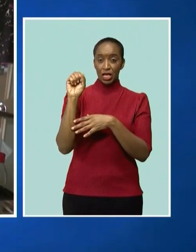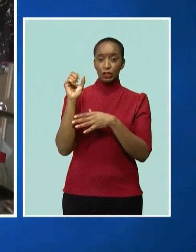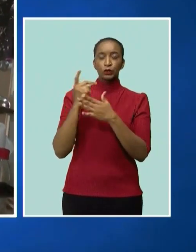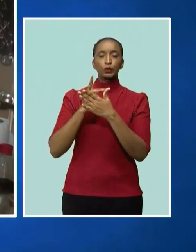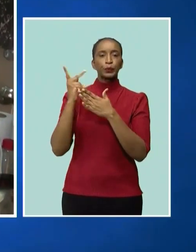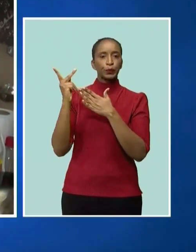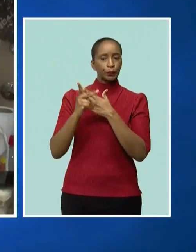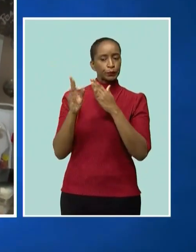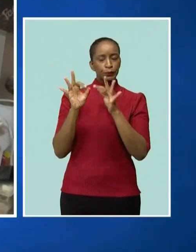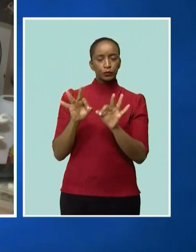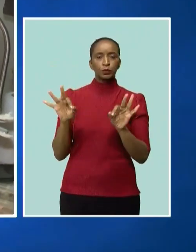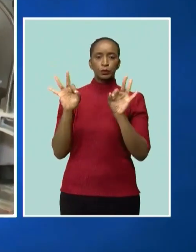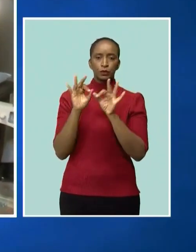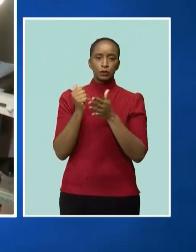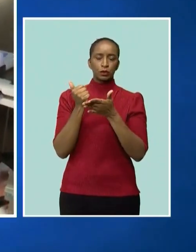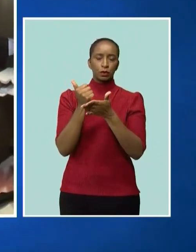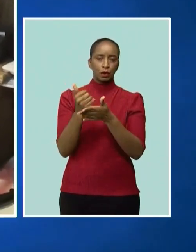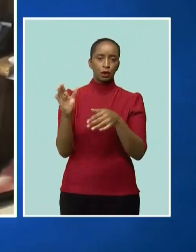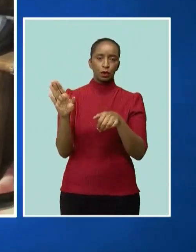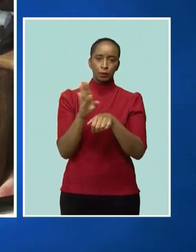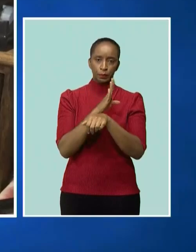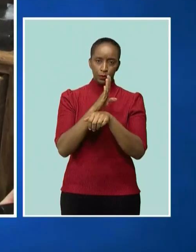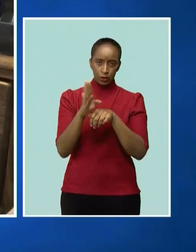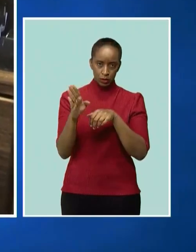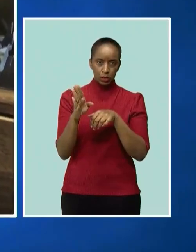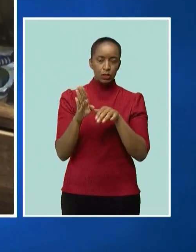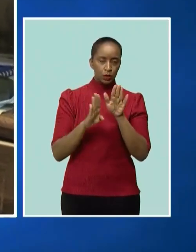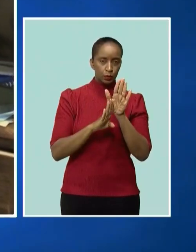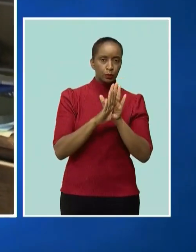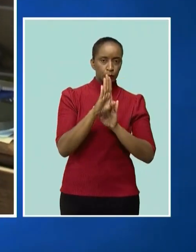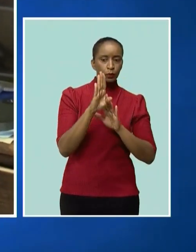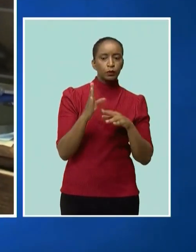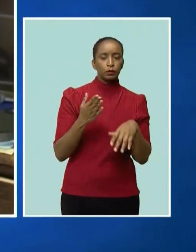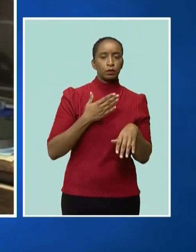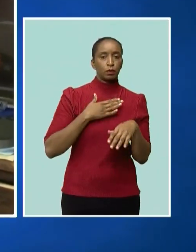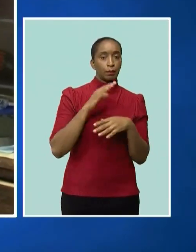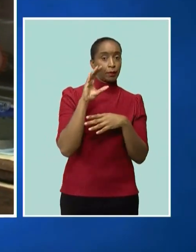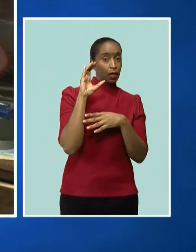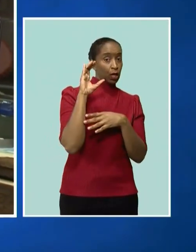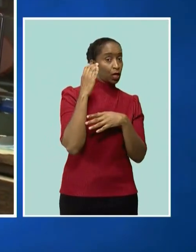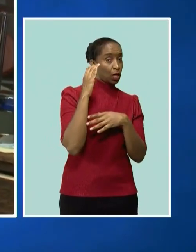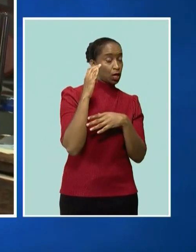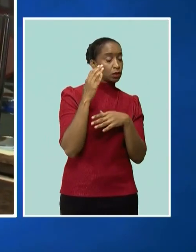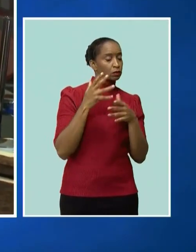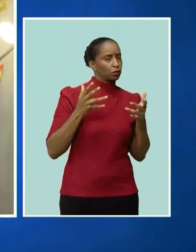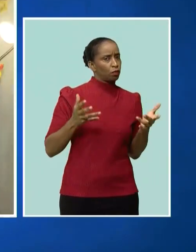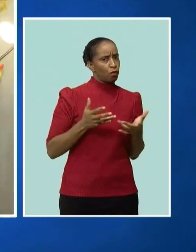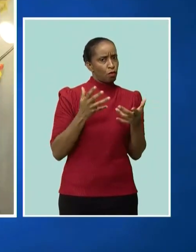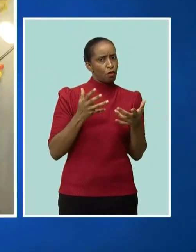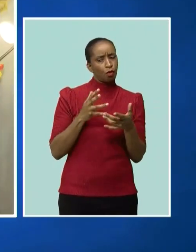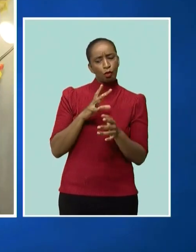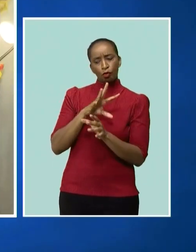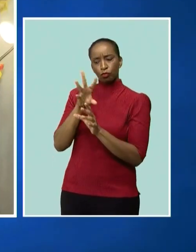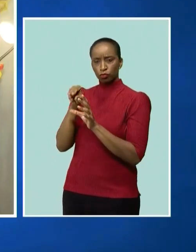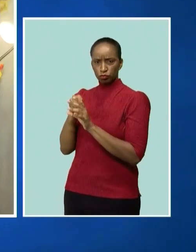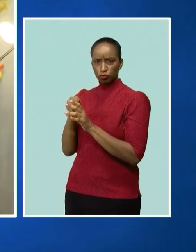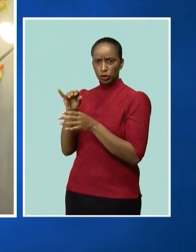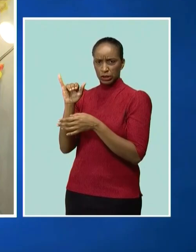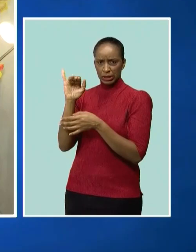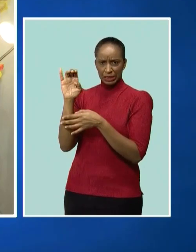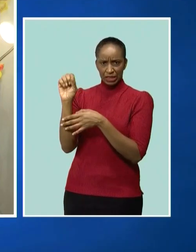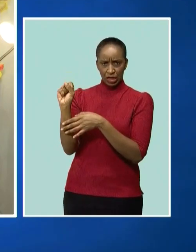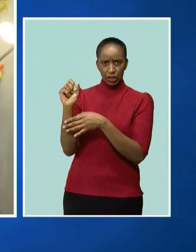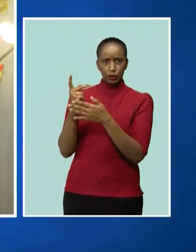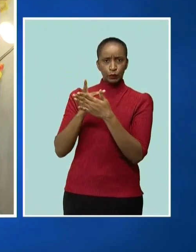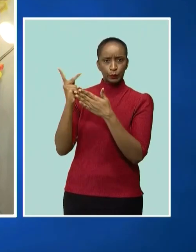the business. The reason that I started Yes was because of my cousin. She encouraged me to join it. After I joined, Yes